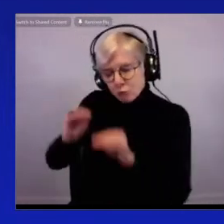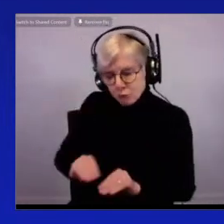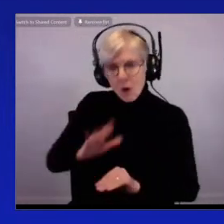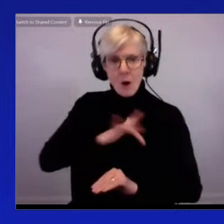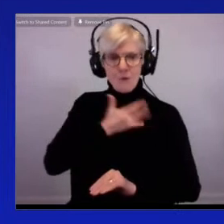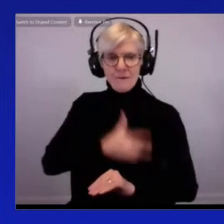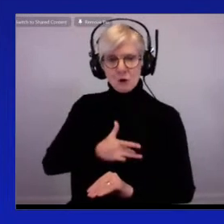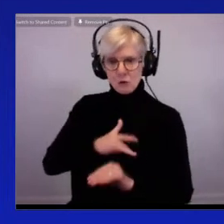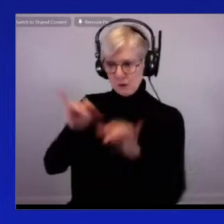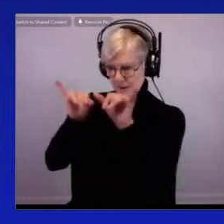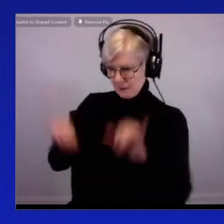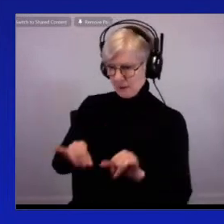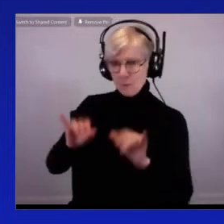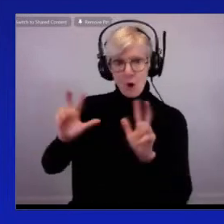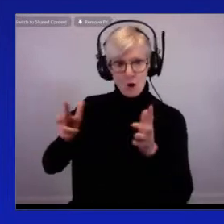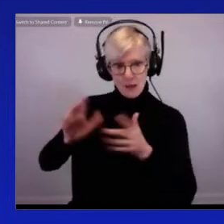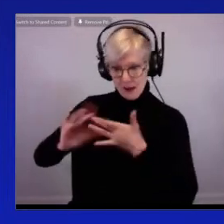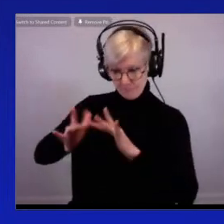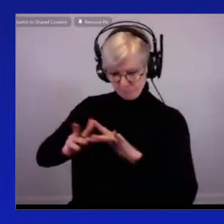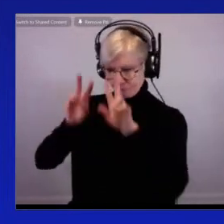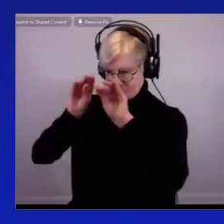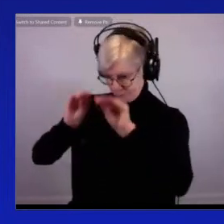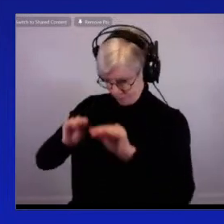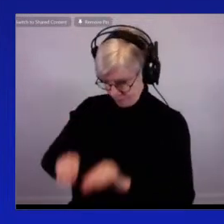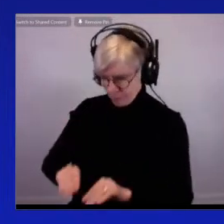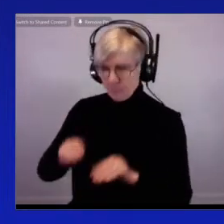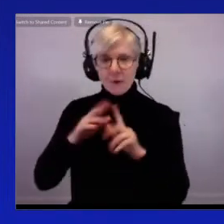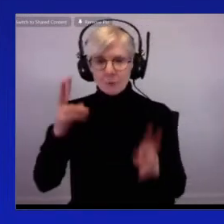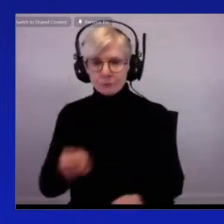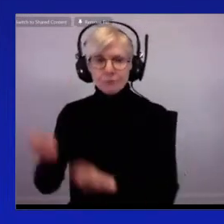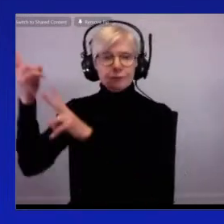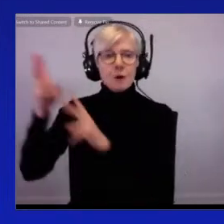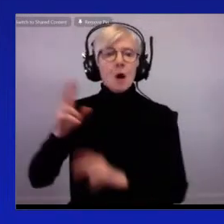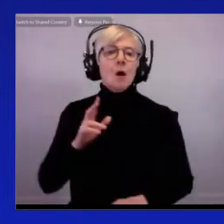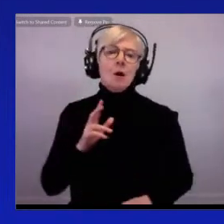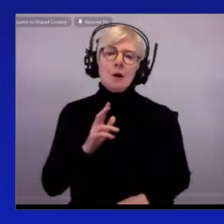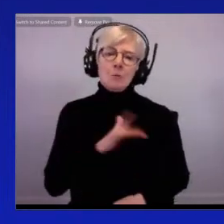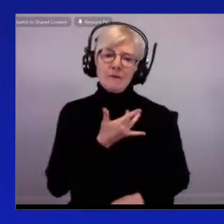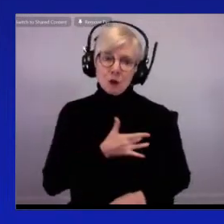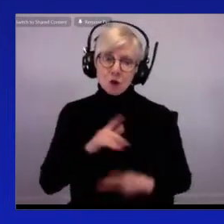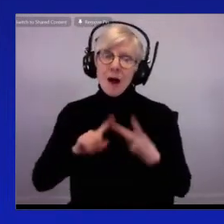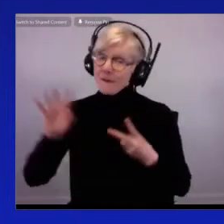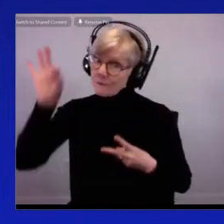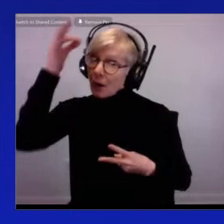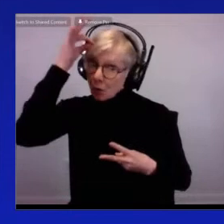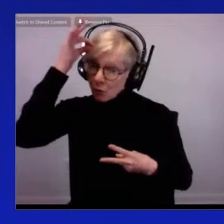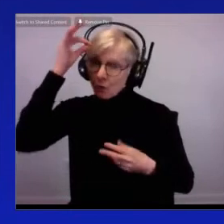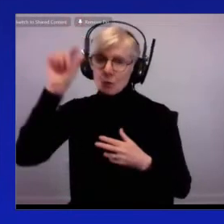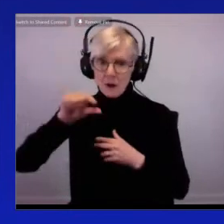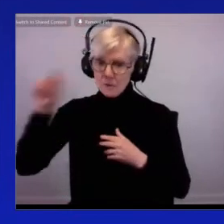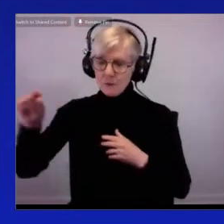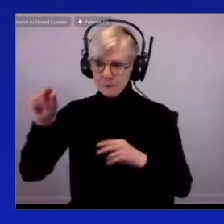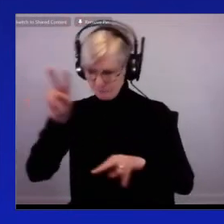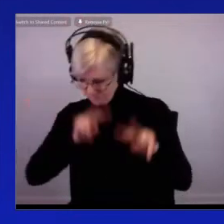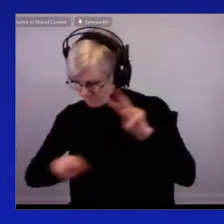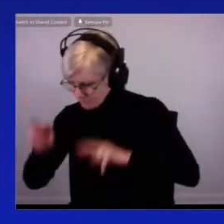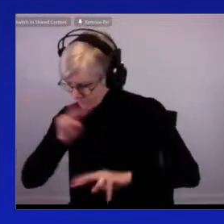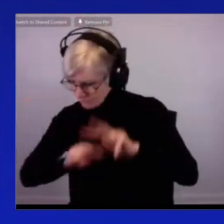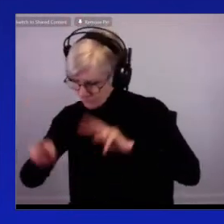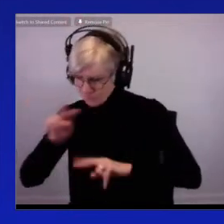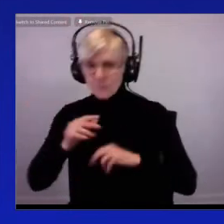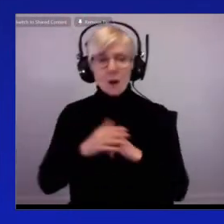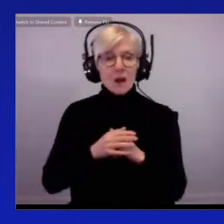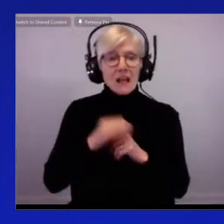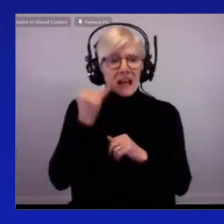tracking system, and this gets rolled up to provincial and federal levels so that even if